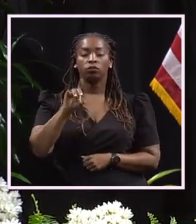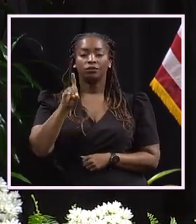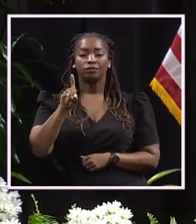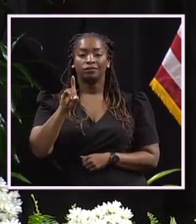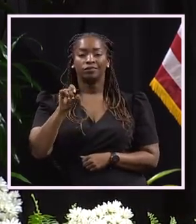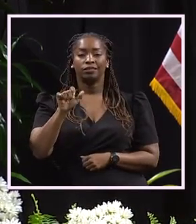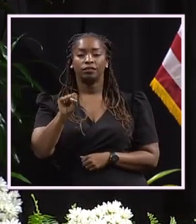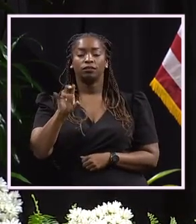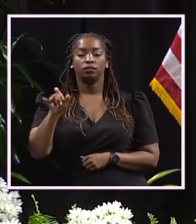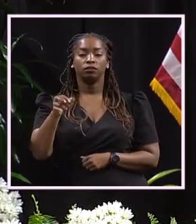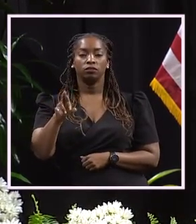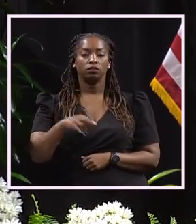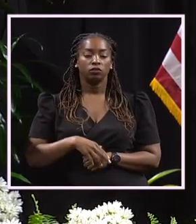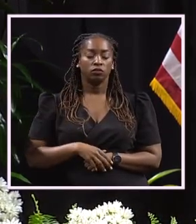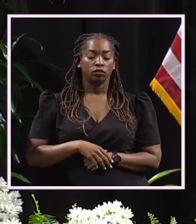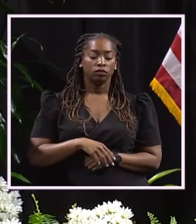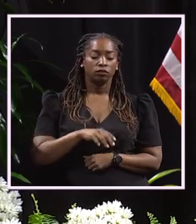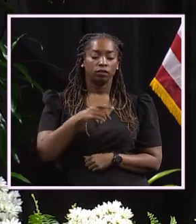Garrett Austin.